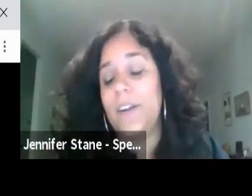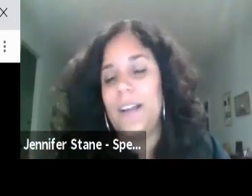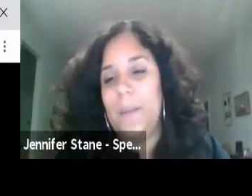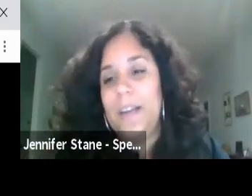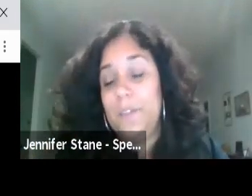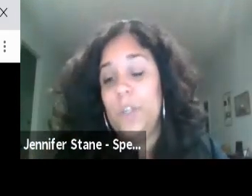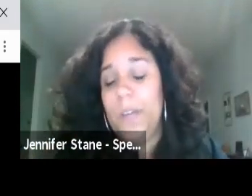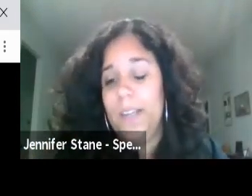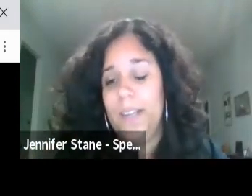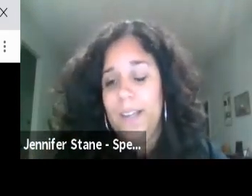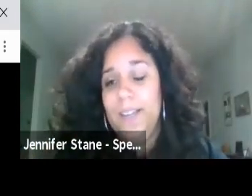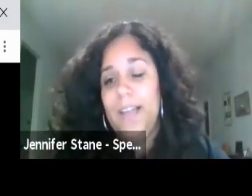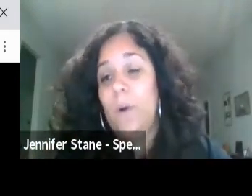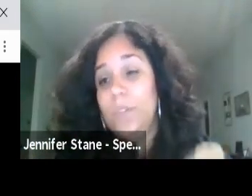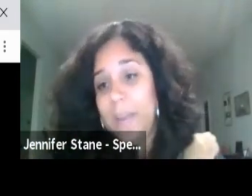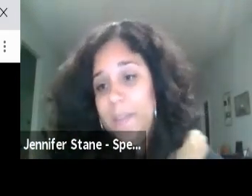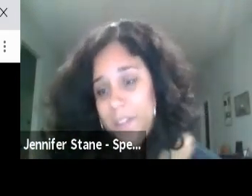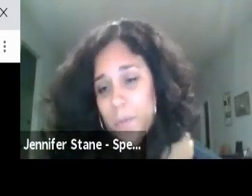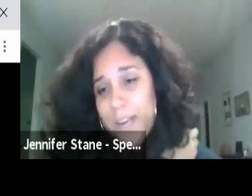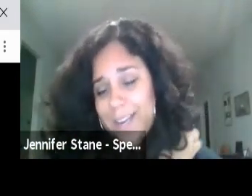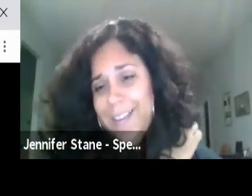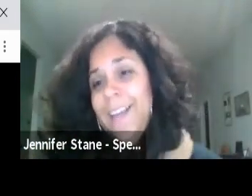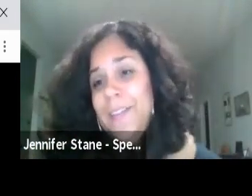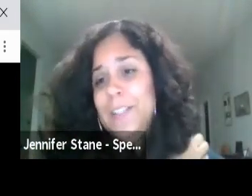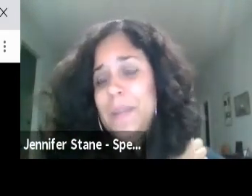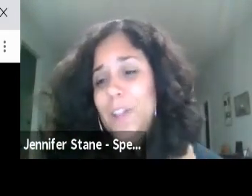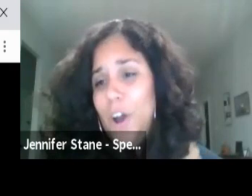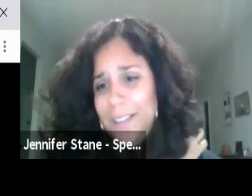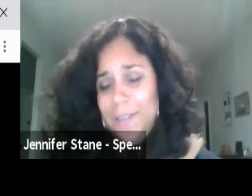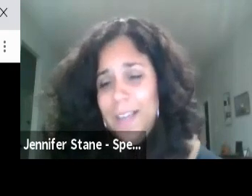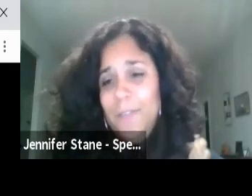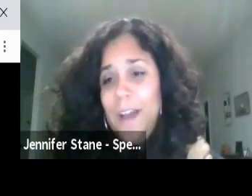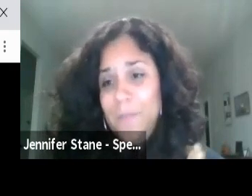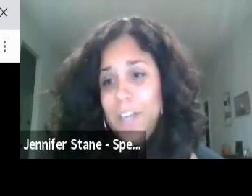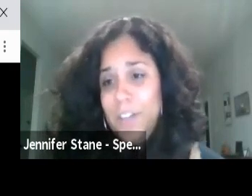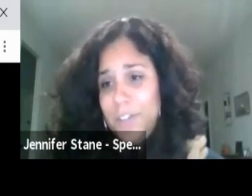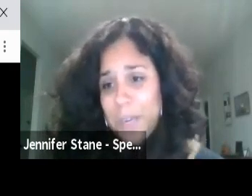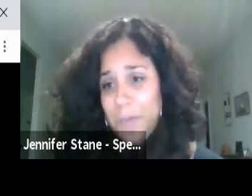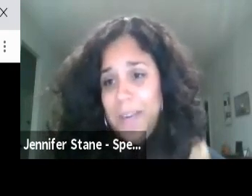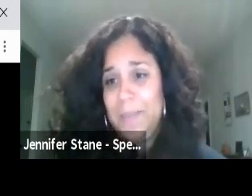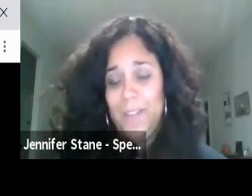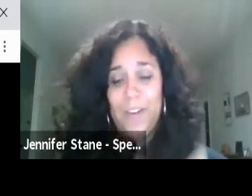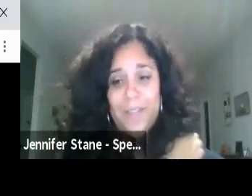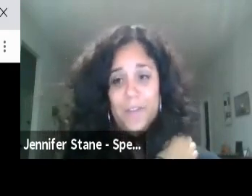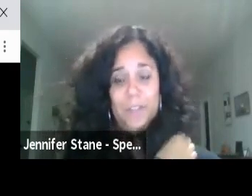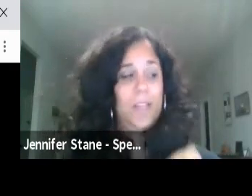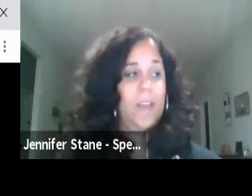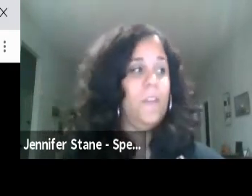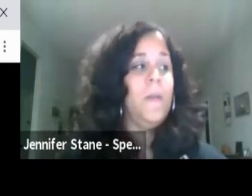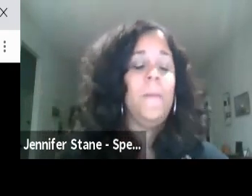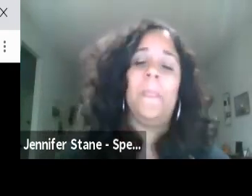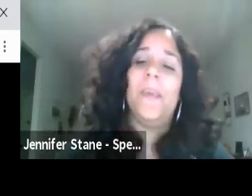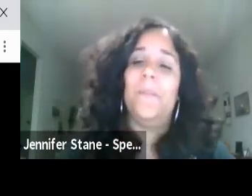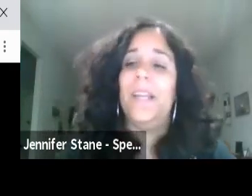gosh, I'm not even sure how old I am at this point. This has been the longest 5 years. 2020 has been the longest 5 years of my